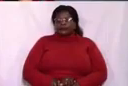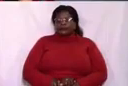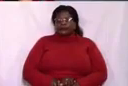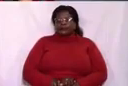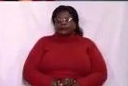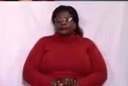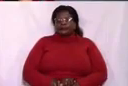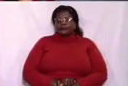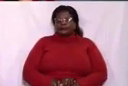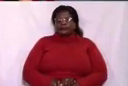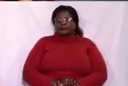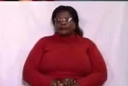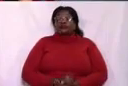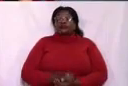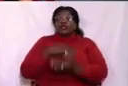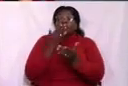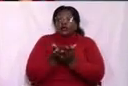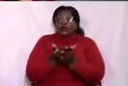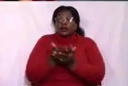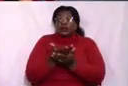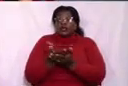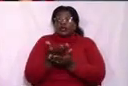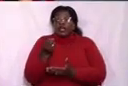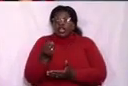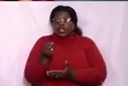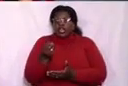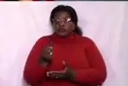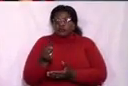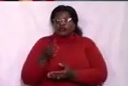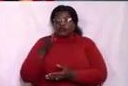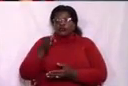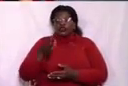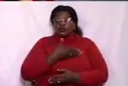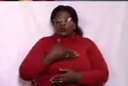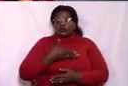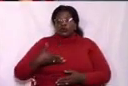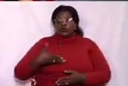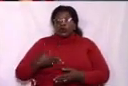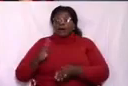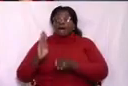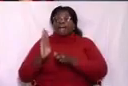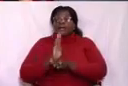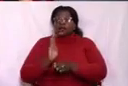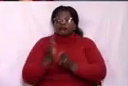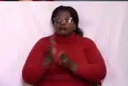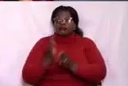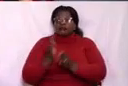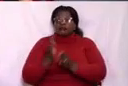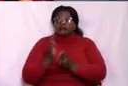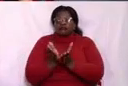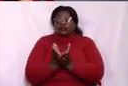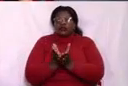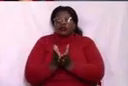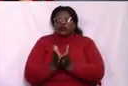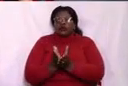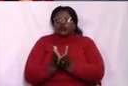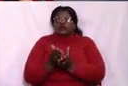we had applications for the Future Females Business School for female